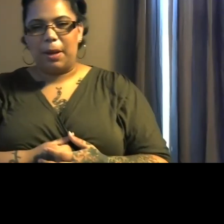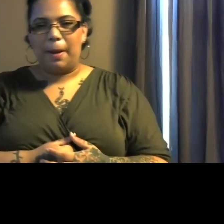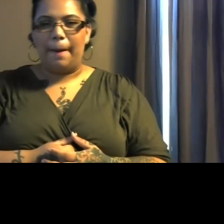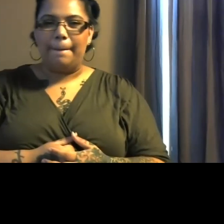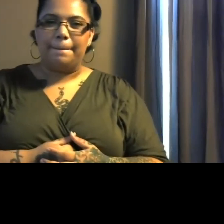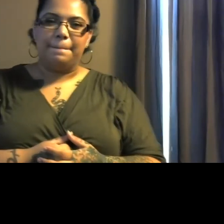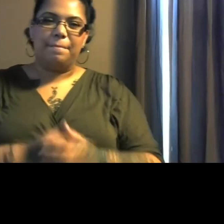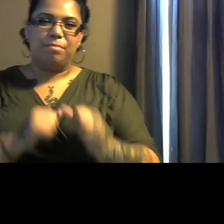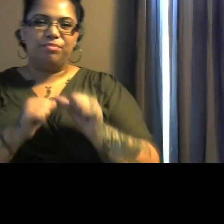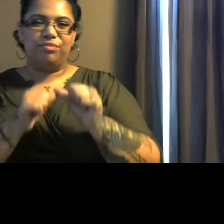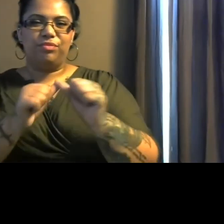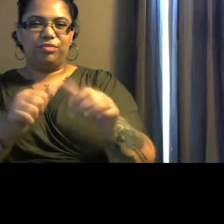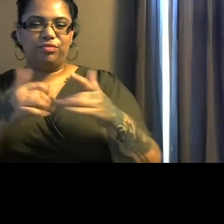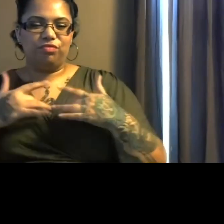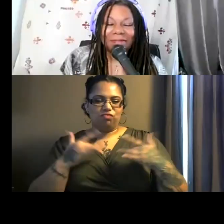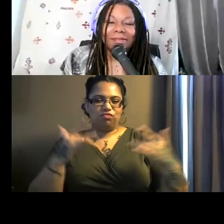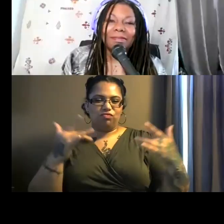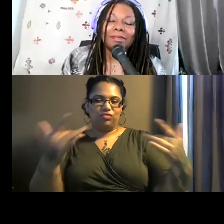shine on.